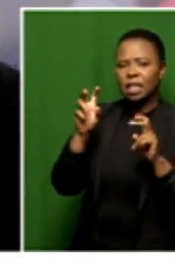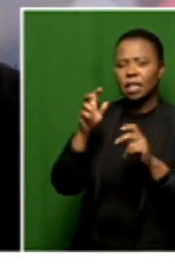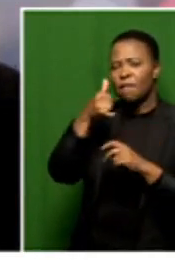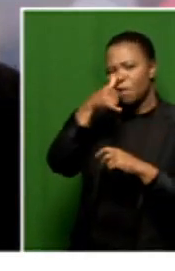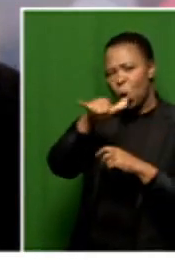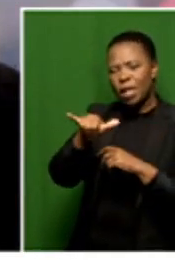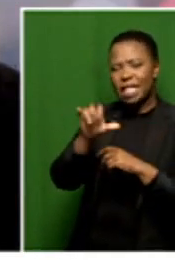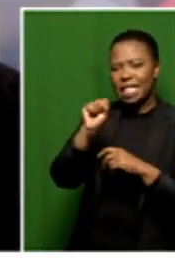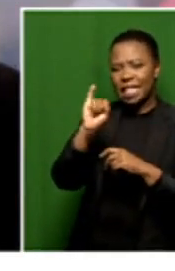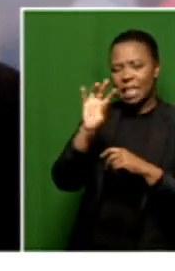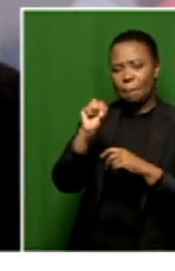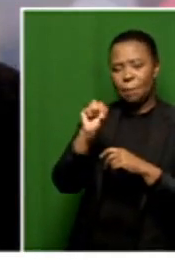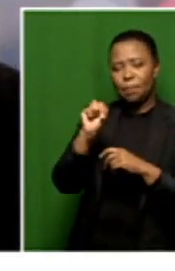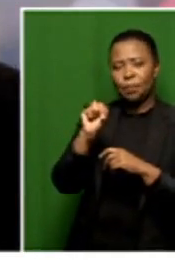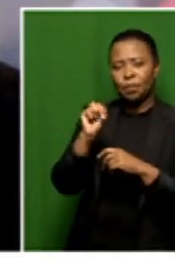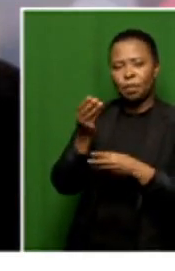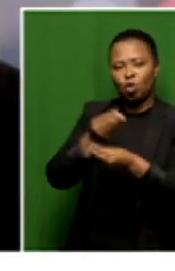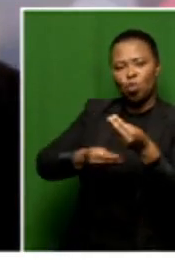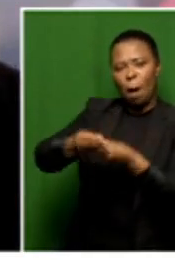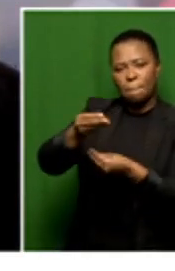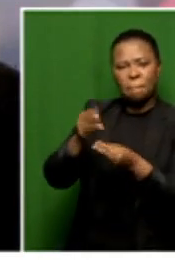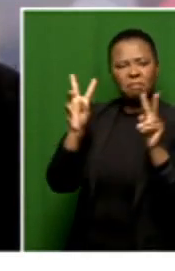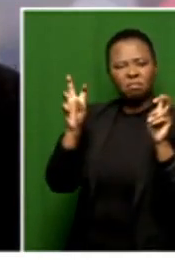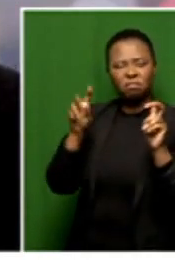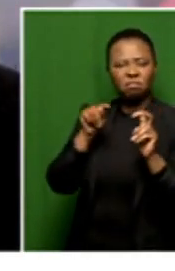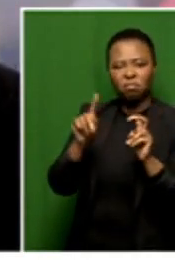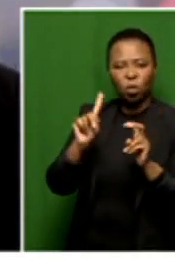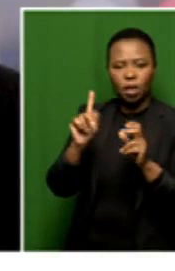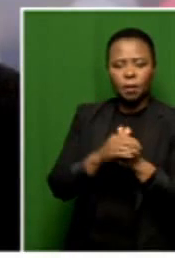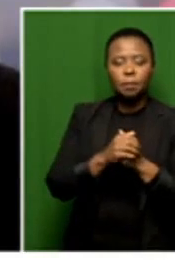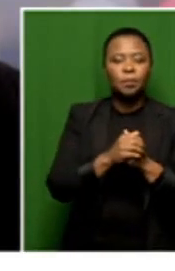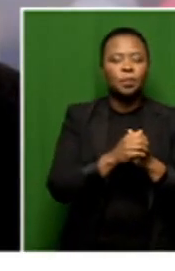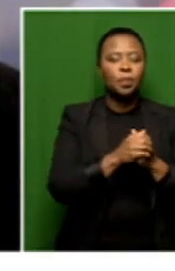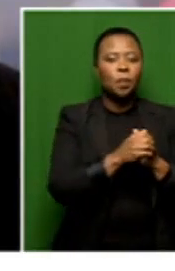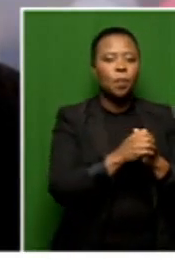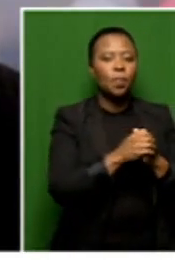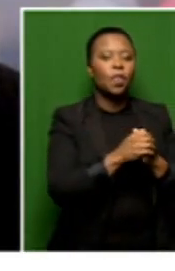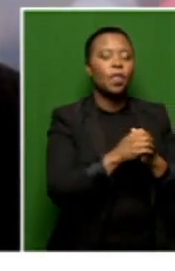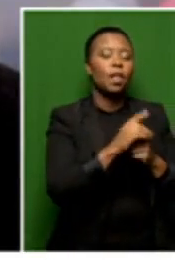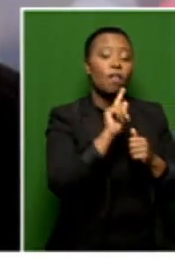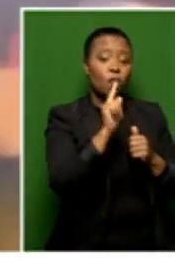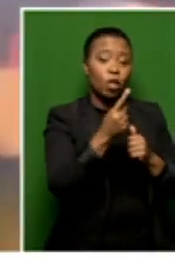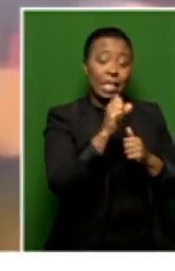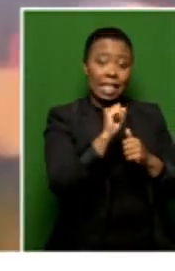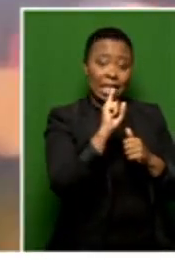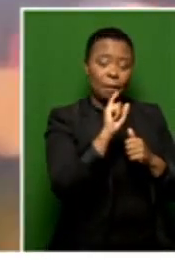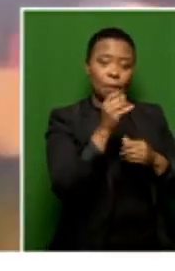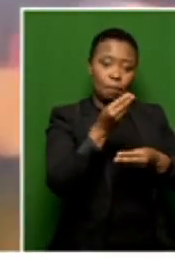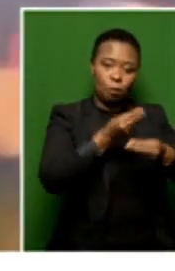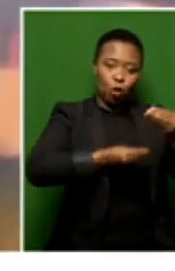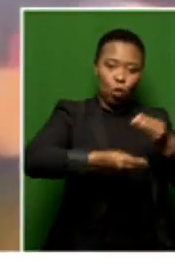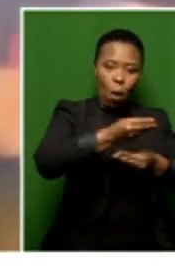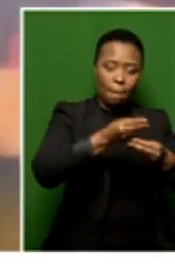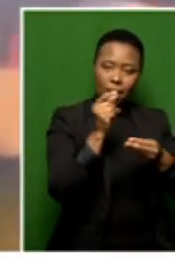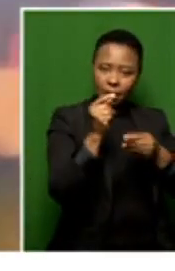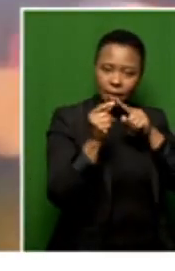is it? What are we talking about here? So SIMswap fraud is, firstly, SIMswap fraud is